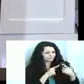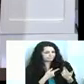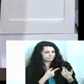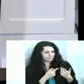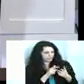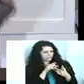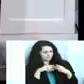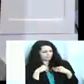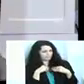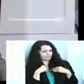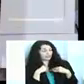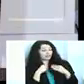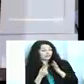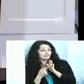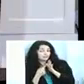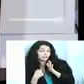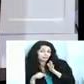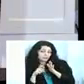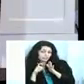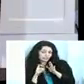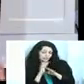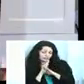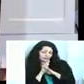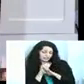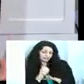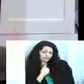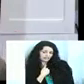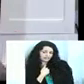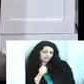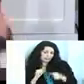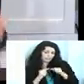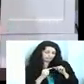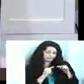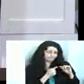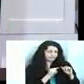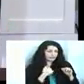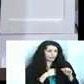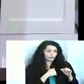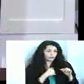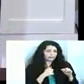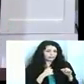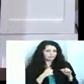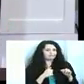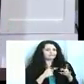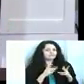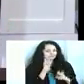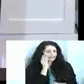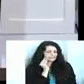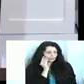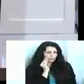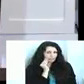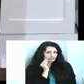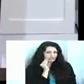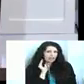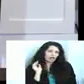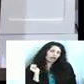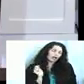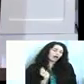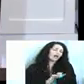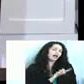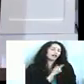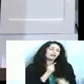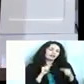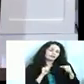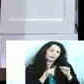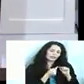think sometimes we protect ourselves from the pain and the hurt that we have received. The hurt and the pain that people have